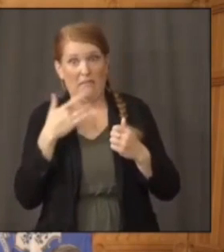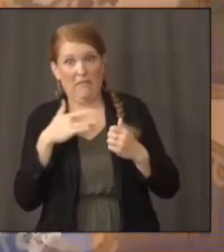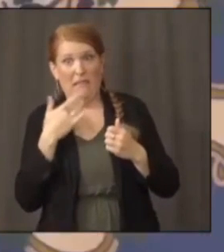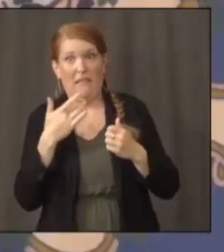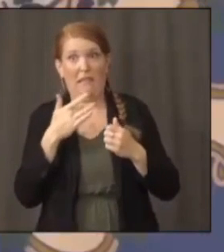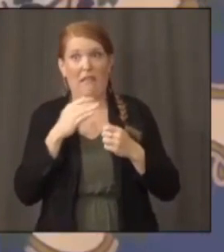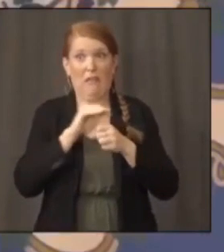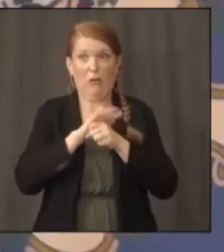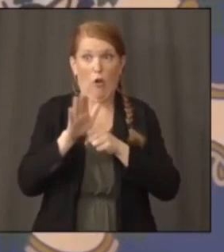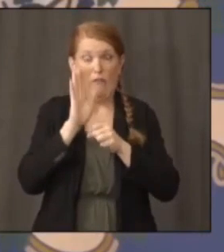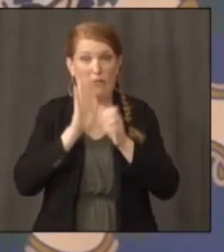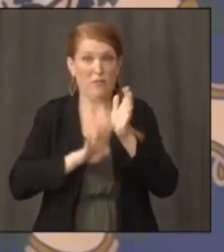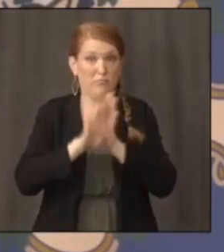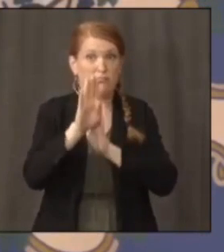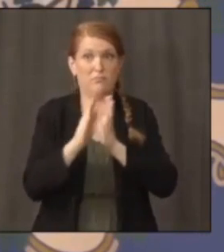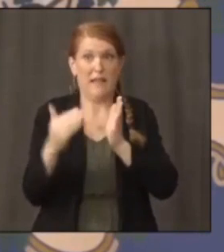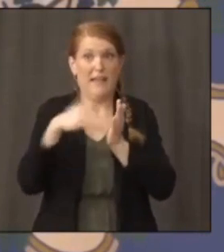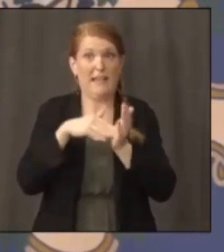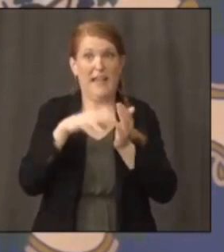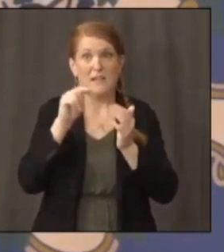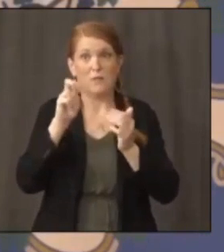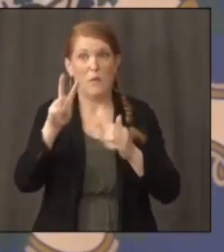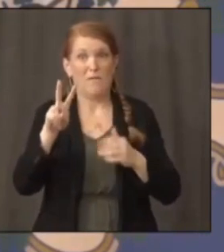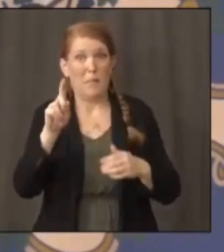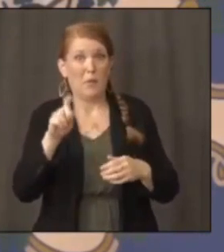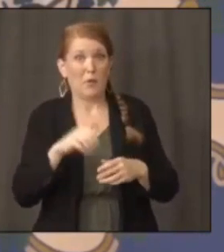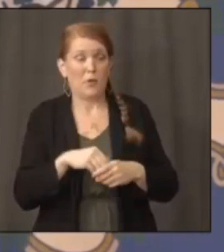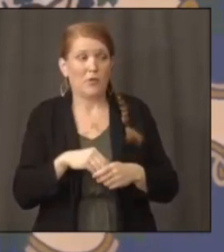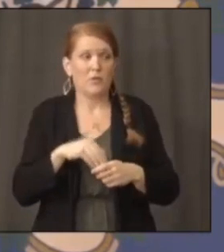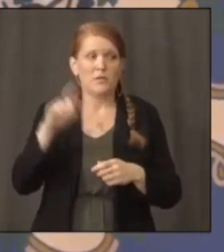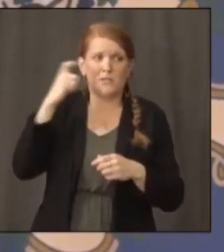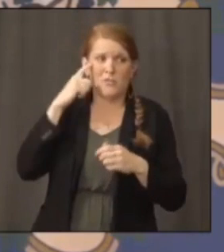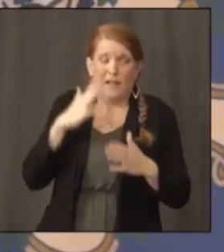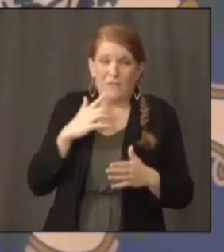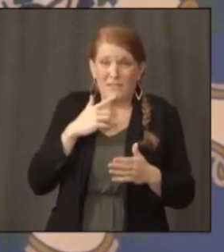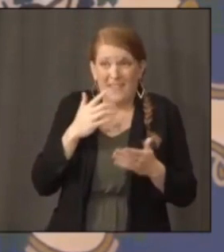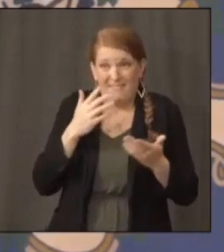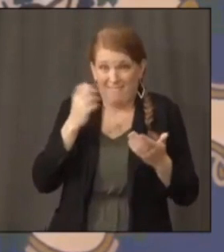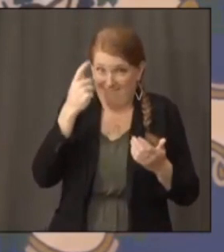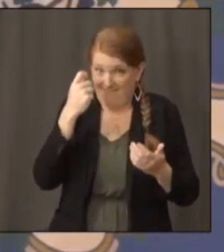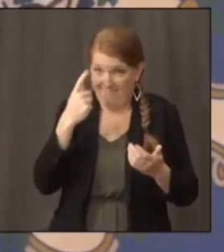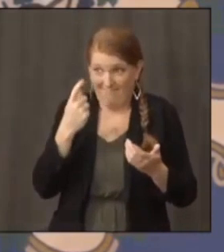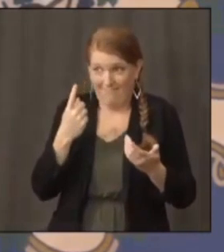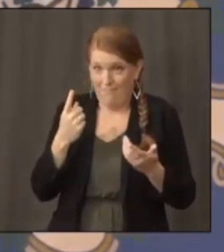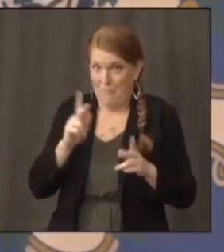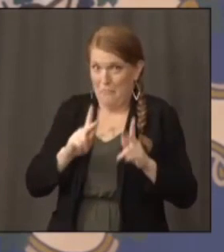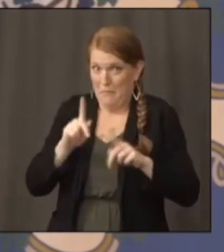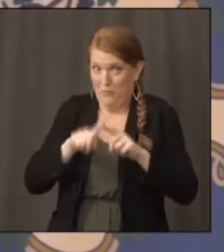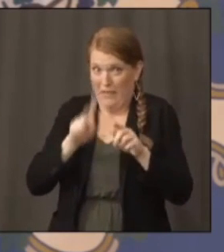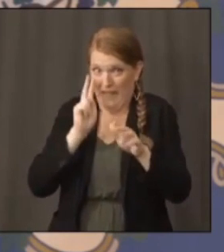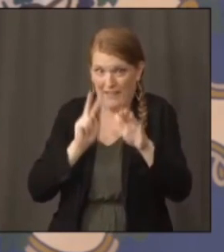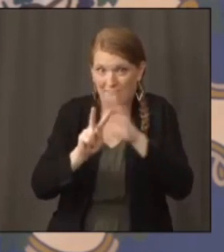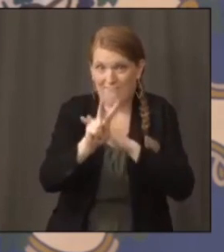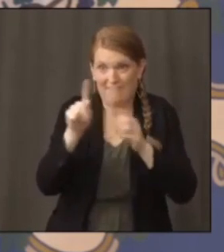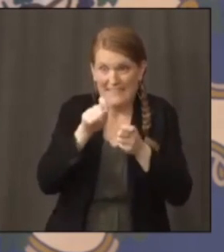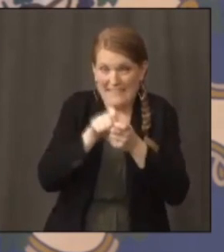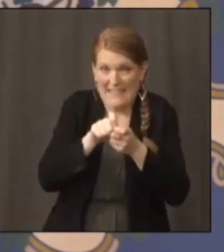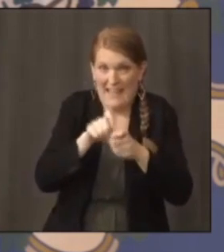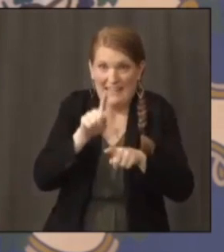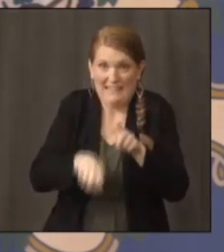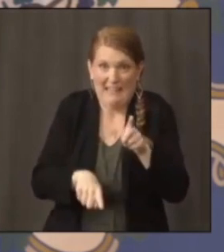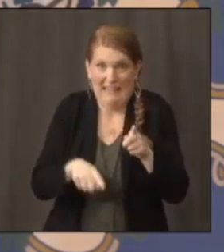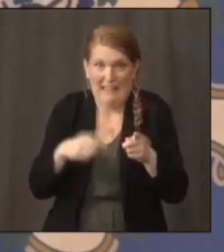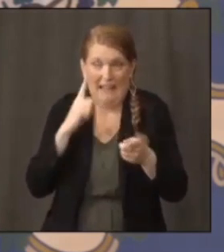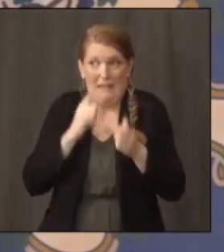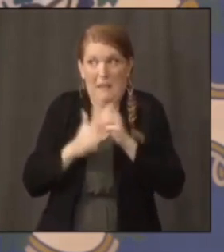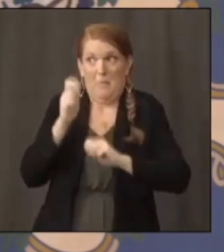I don't think anybody is speaking with great exactitude on this. I think the instinct is if we are going to have a